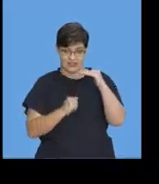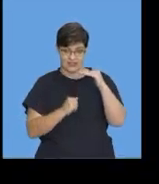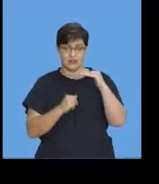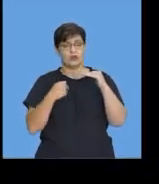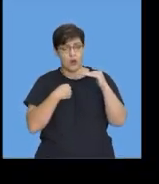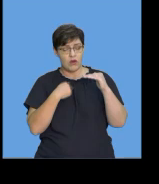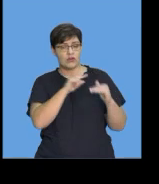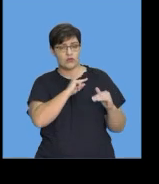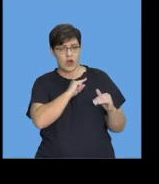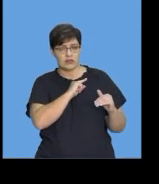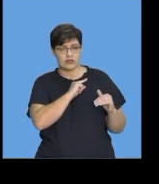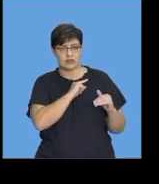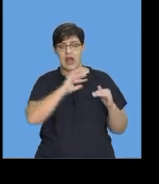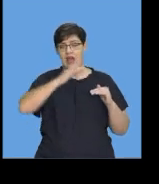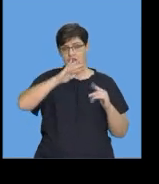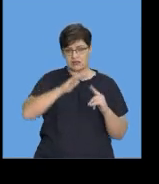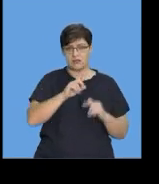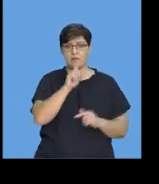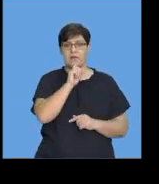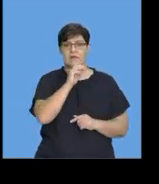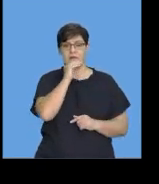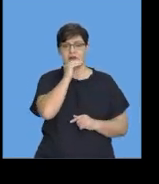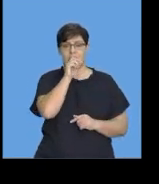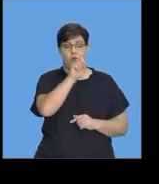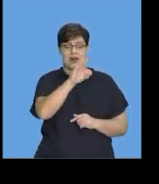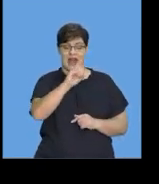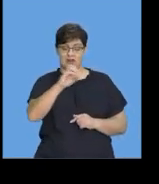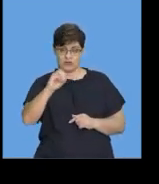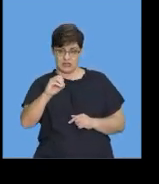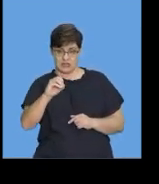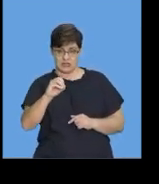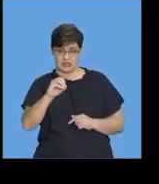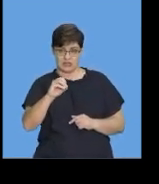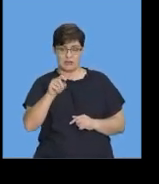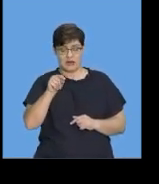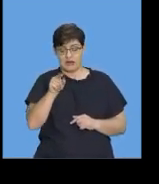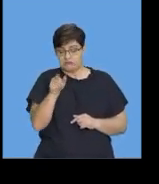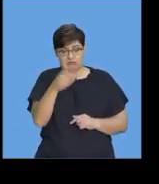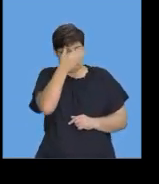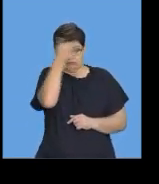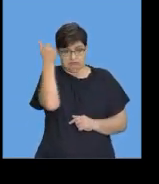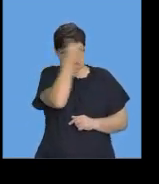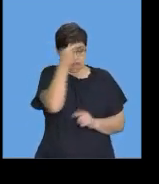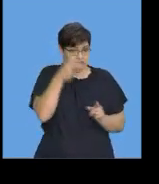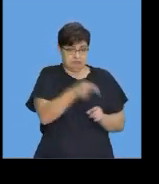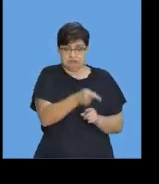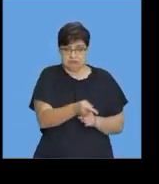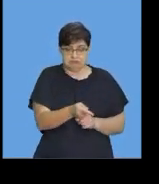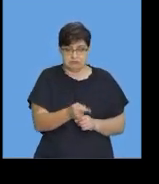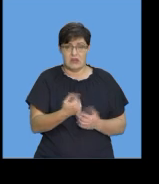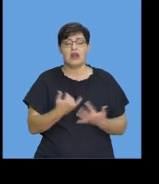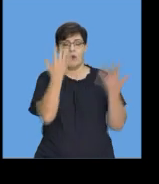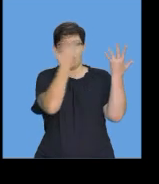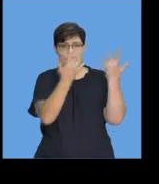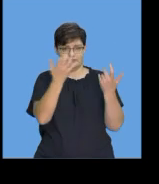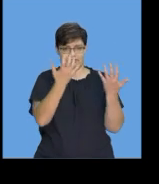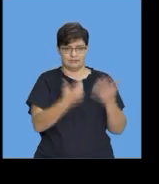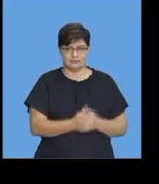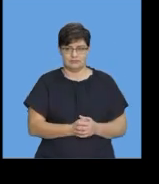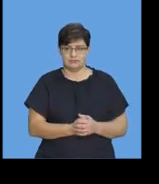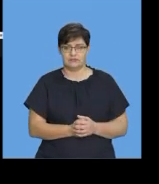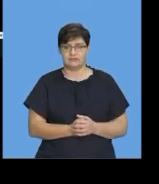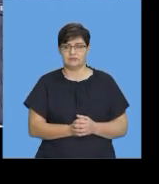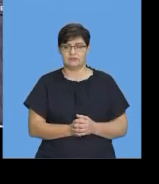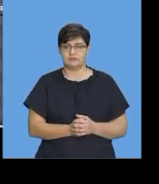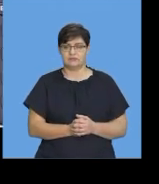Therefore, the average price obviously would be 100, and that would be my unknown. Okay? Let's calculate that.